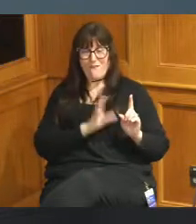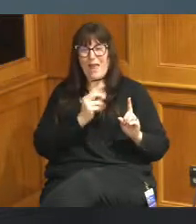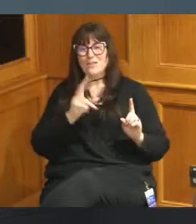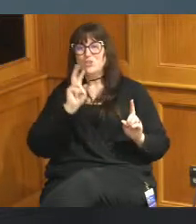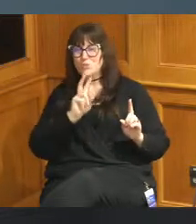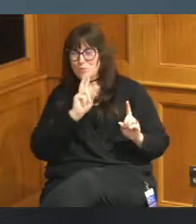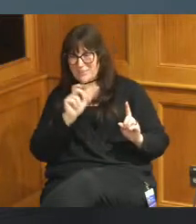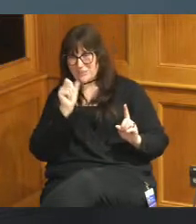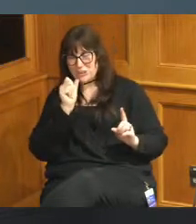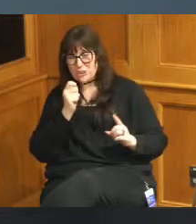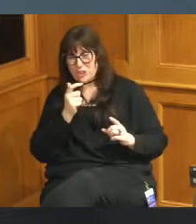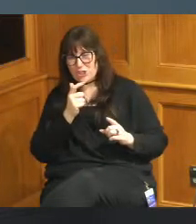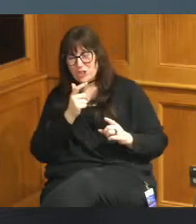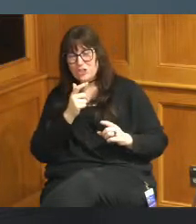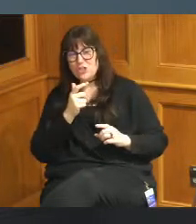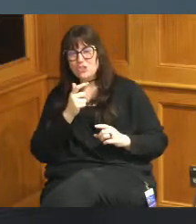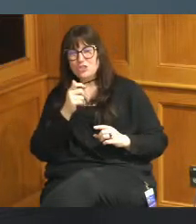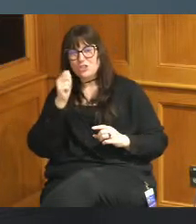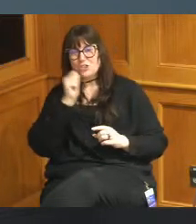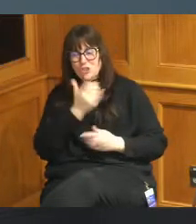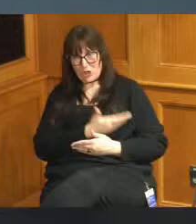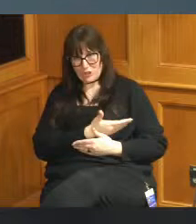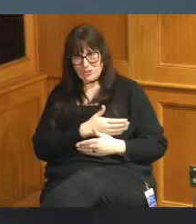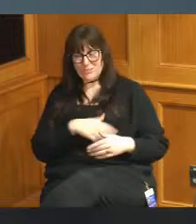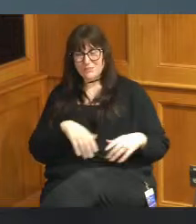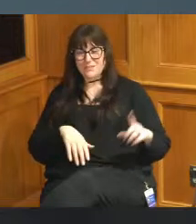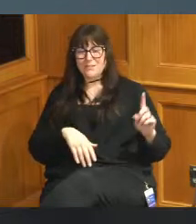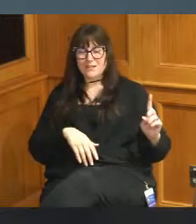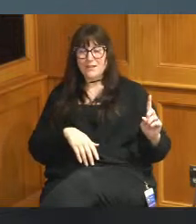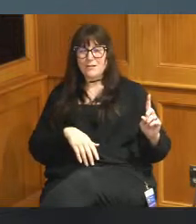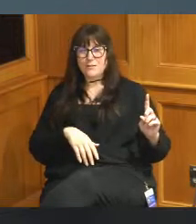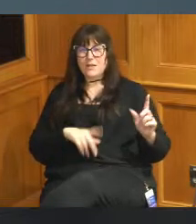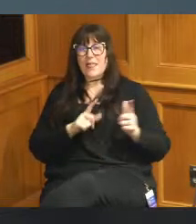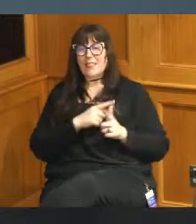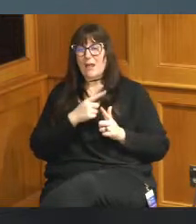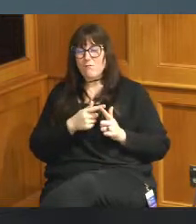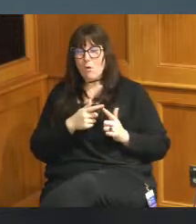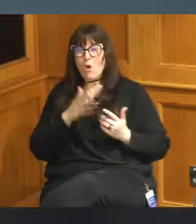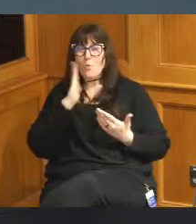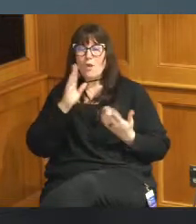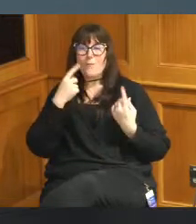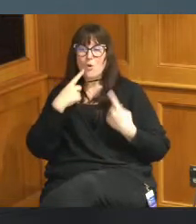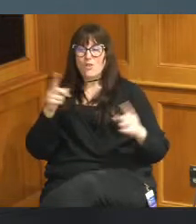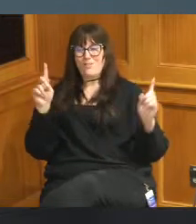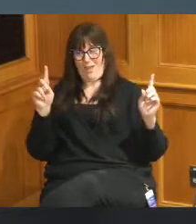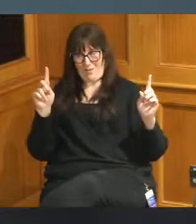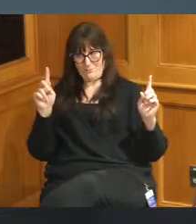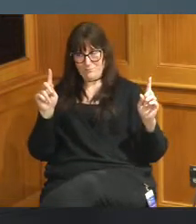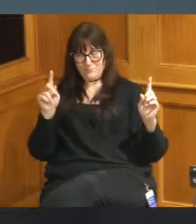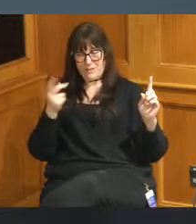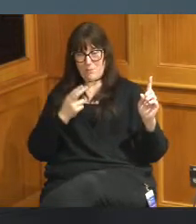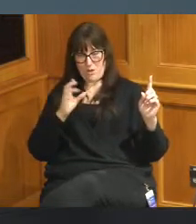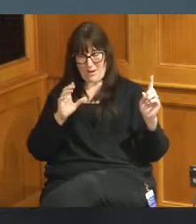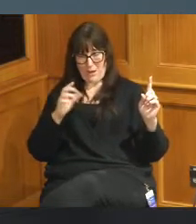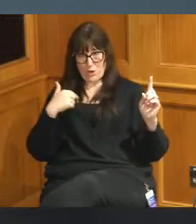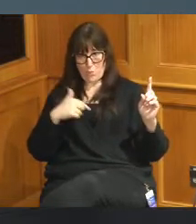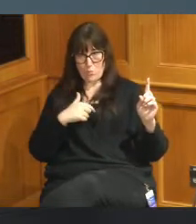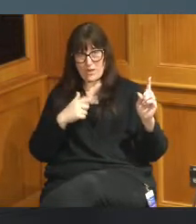daughters. Now, therefore, be it proclaimed that the Hamilton County Board of